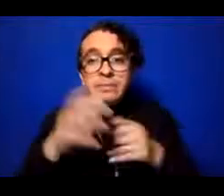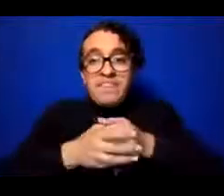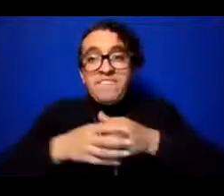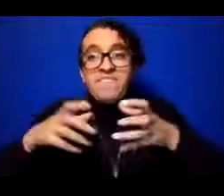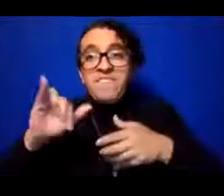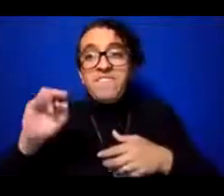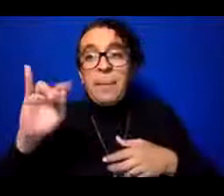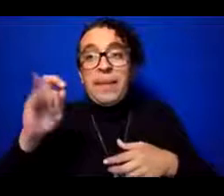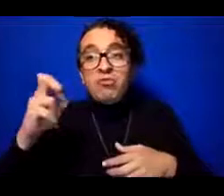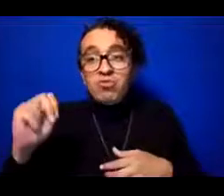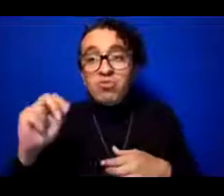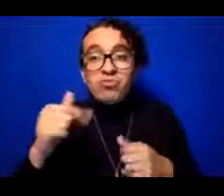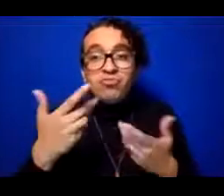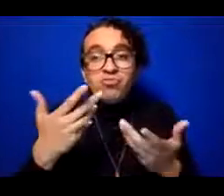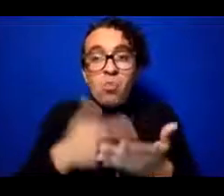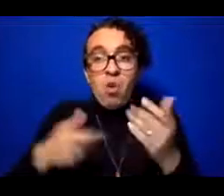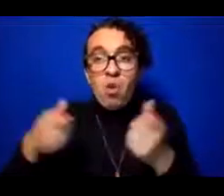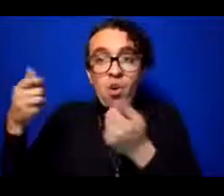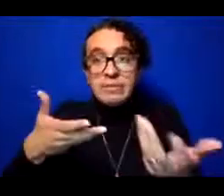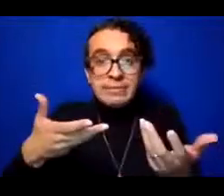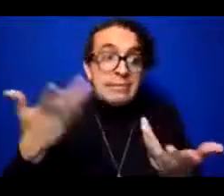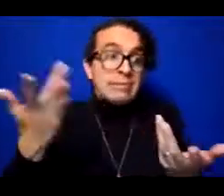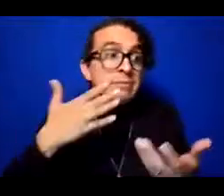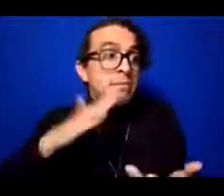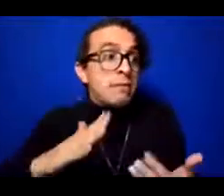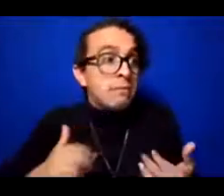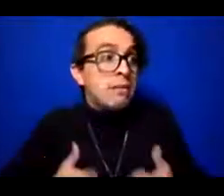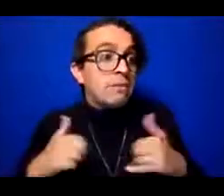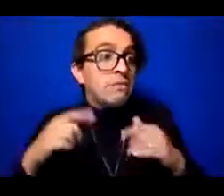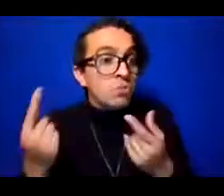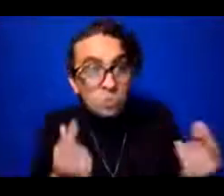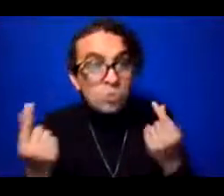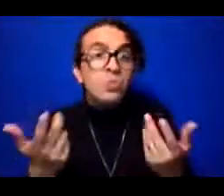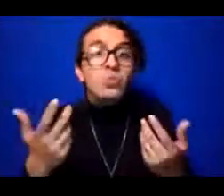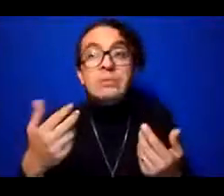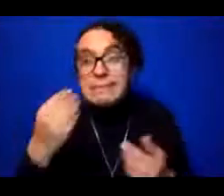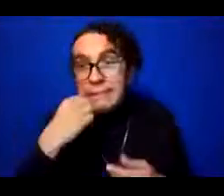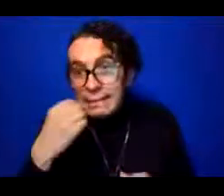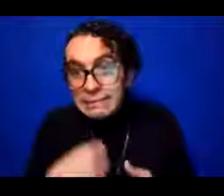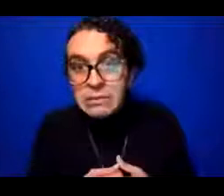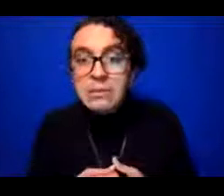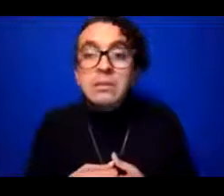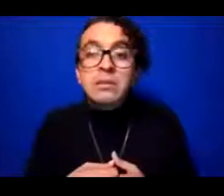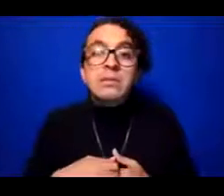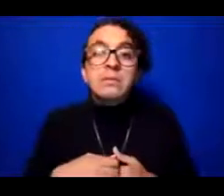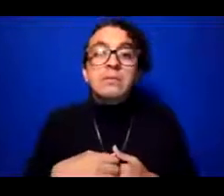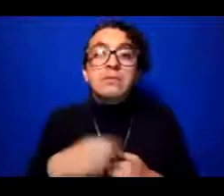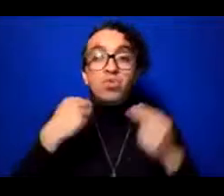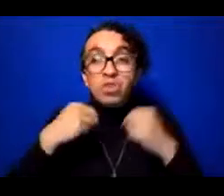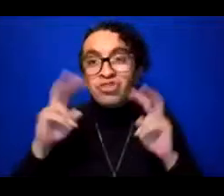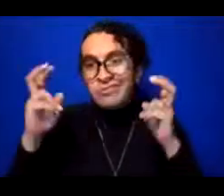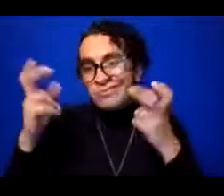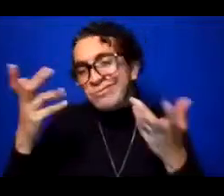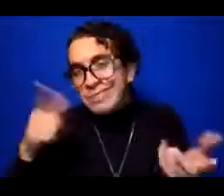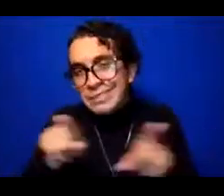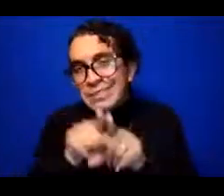our society, it's usually due to poor lifestyle choices, diet, and poor nutrition is